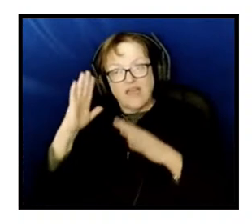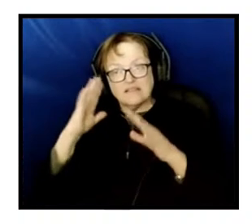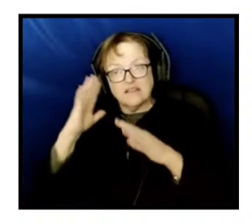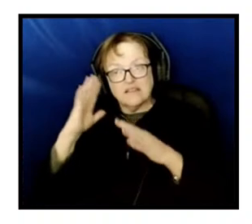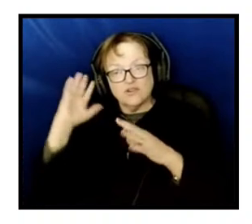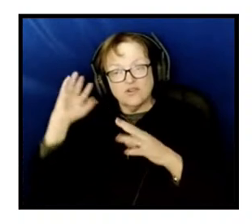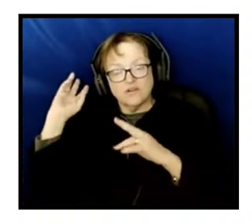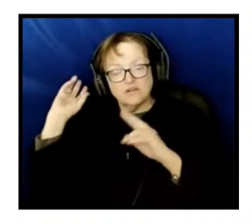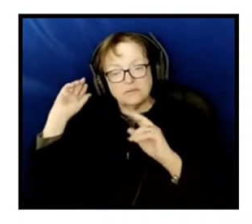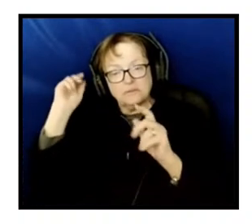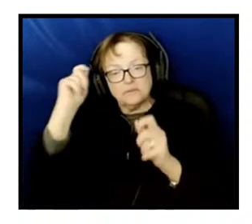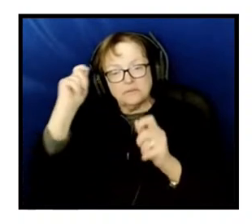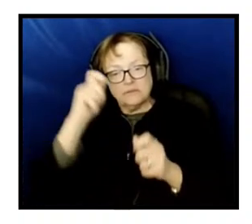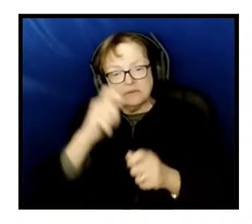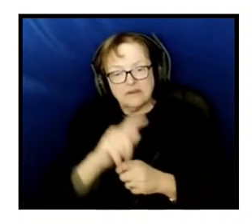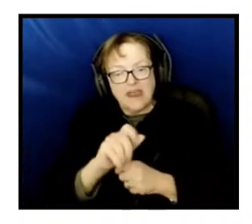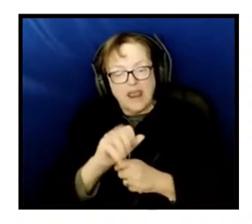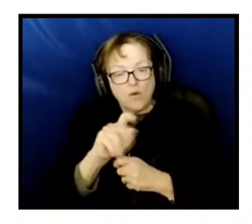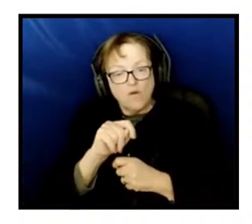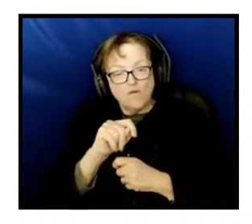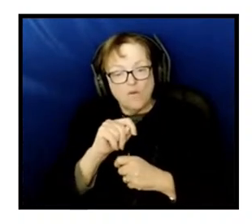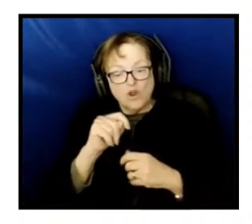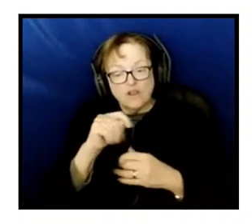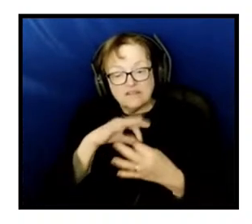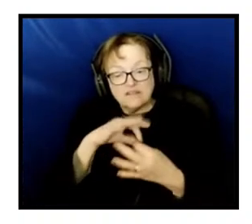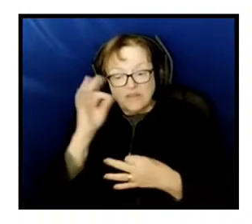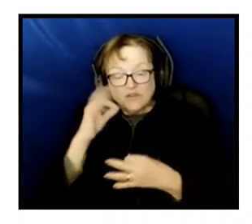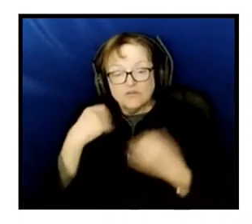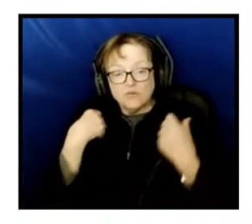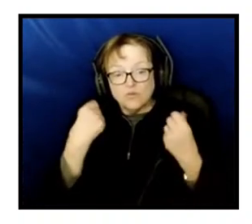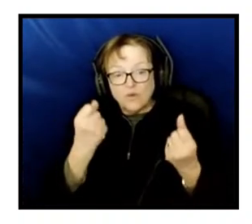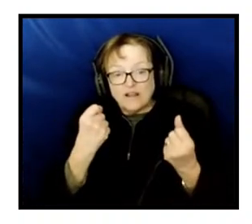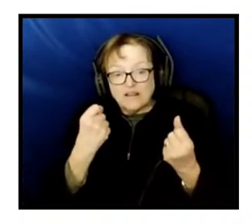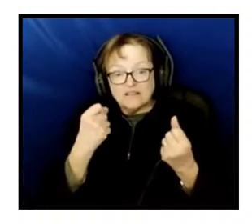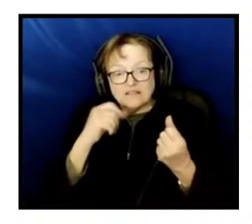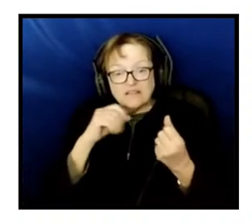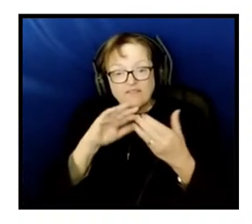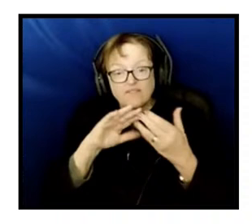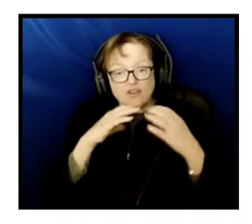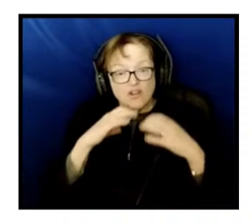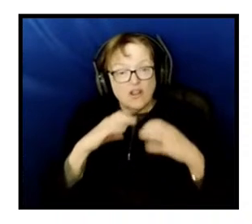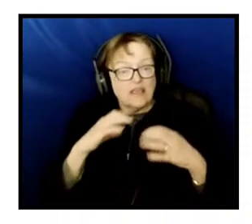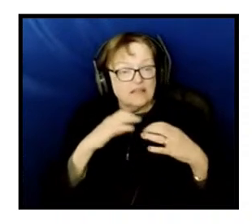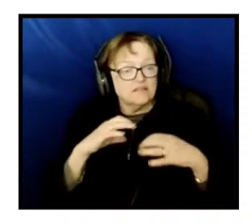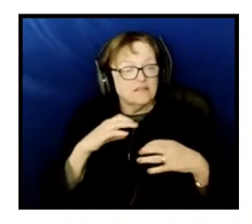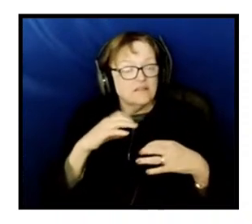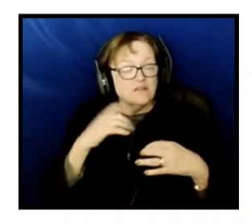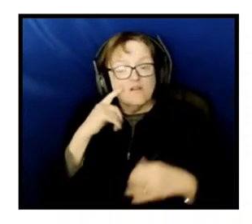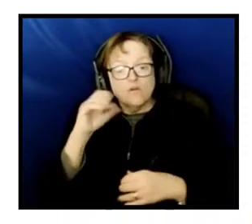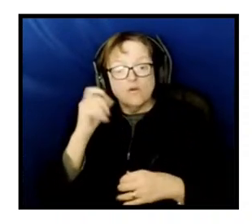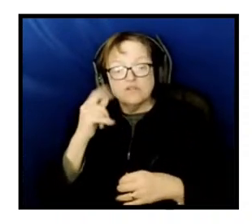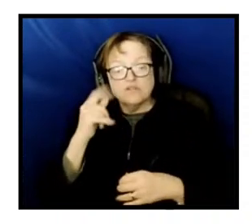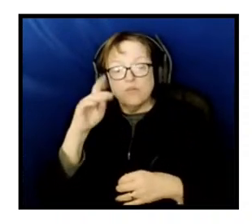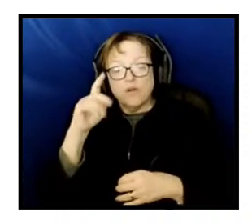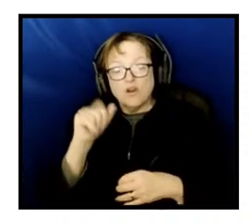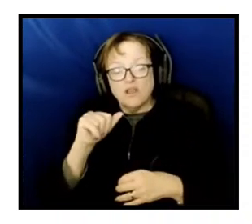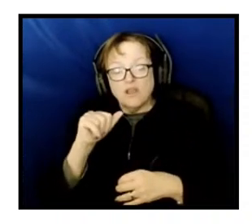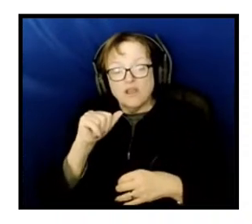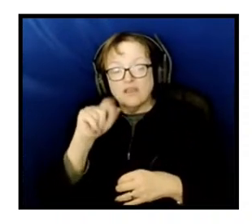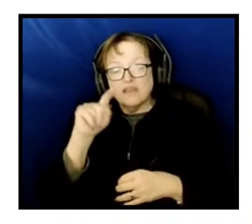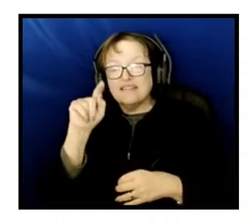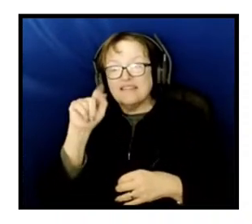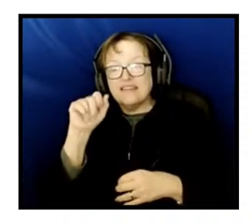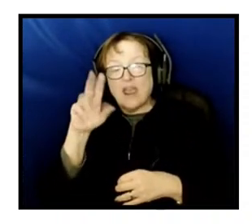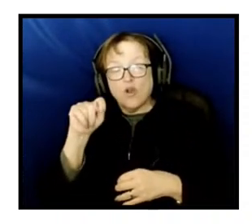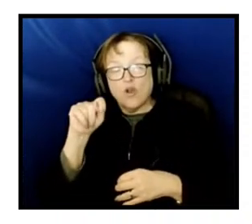tarot for the spiritual and emotional wellness of their clientele. For Sparta, tarot is a